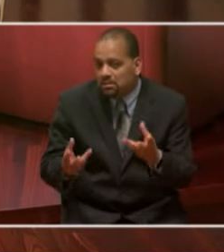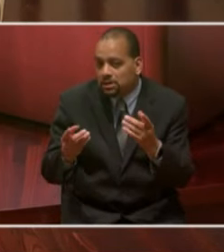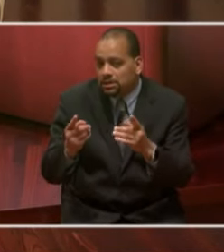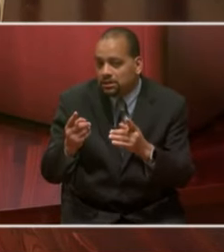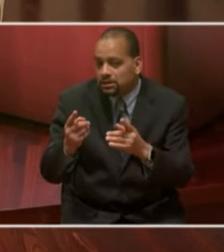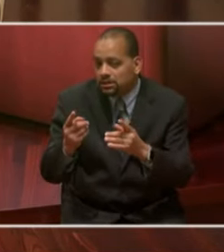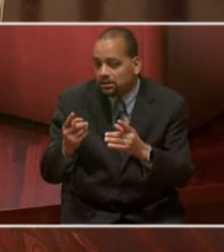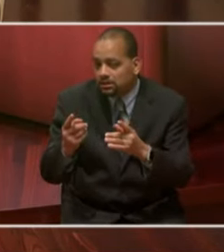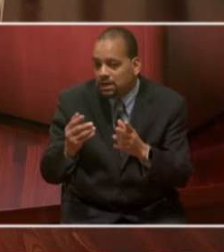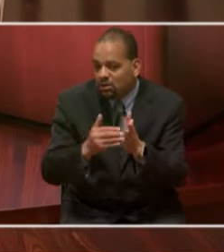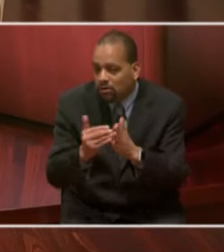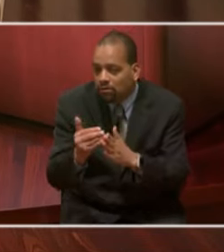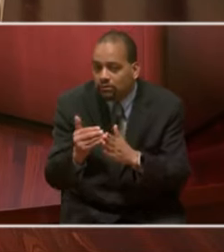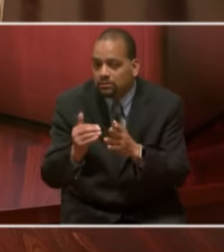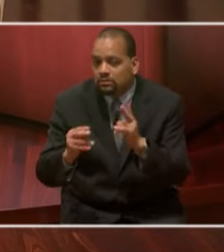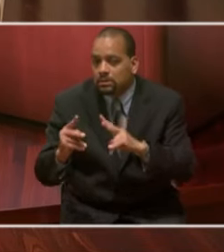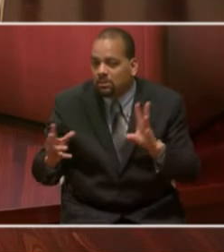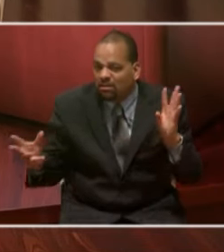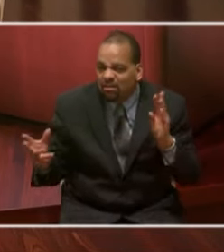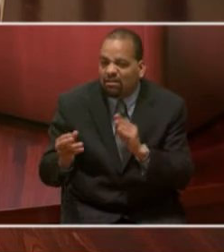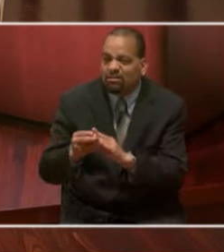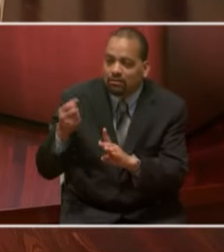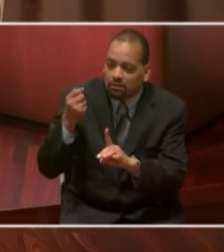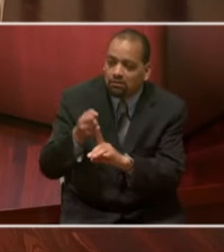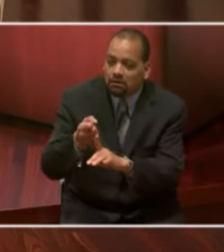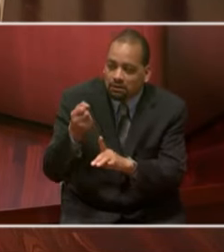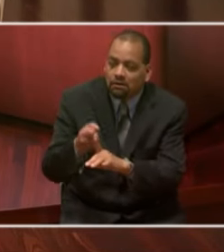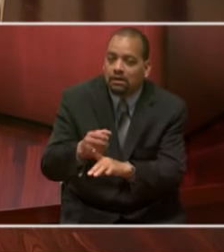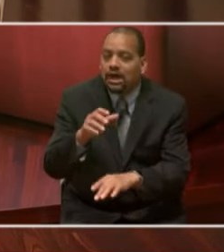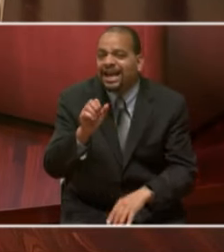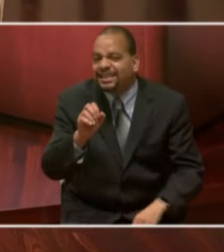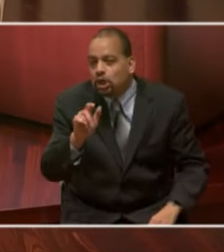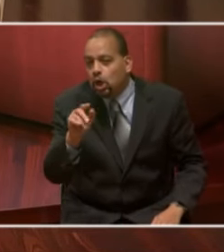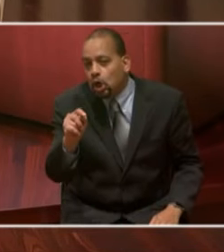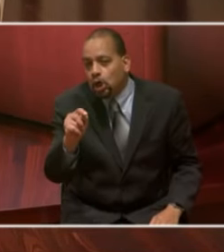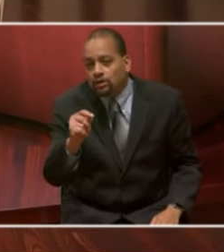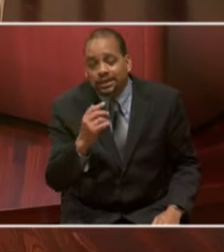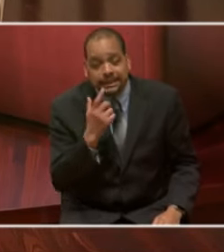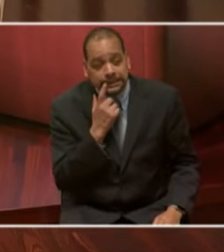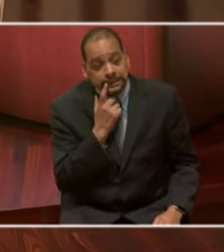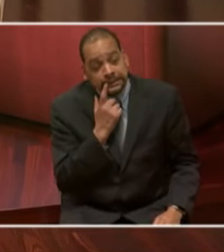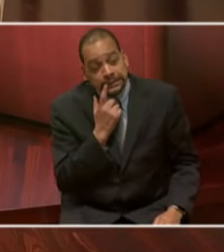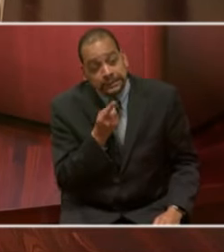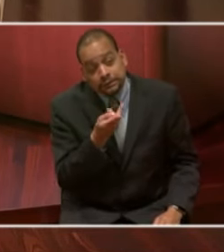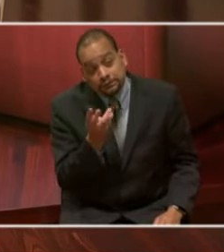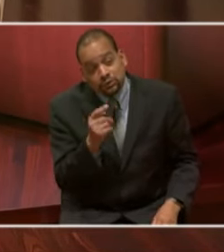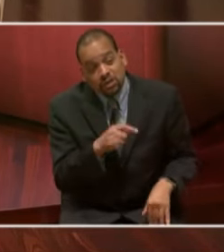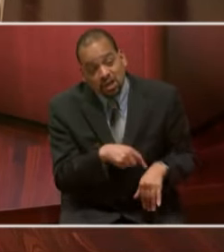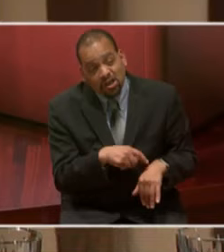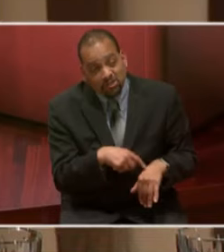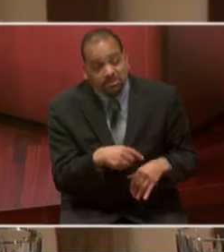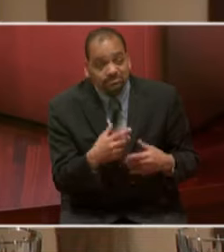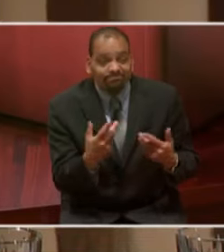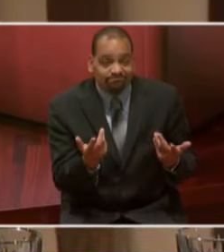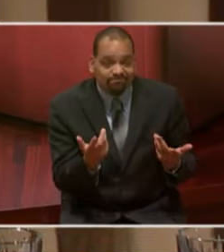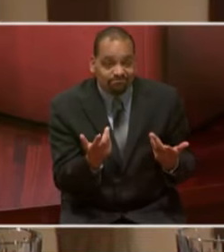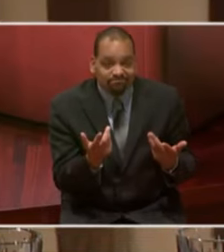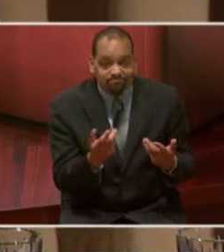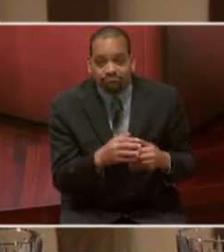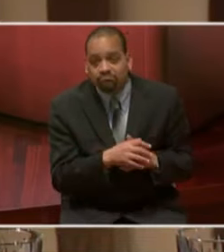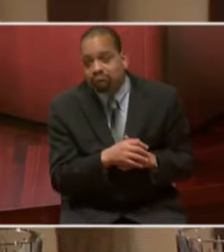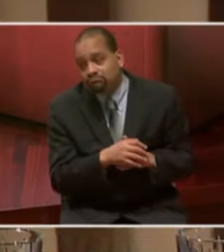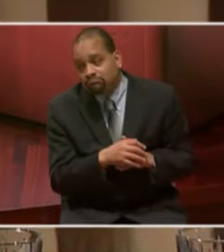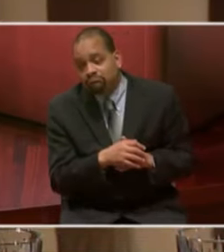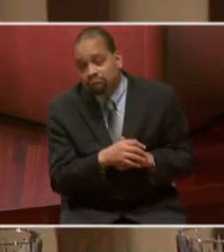We arrived in Charlotte, North Carolina, and a young man, young African-American man, entered